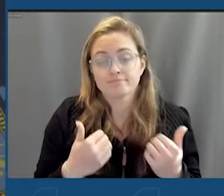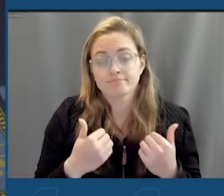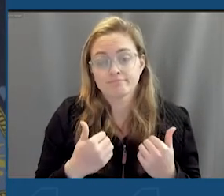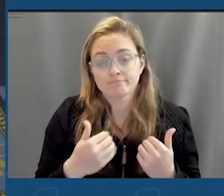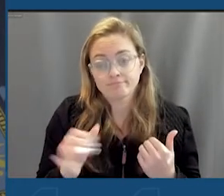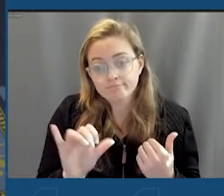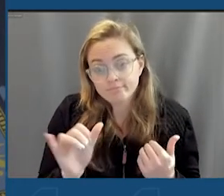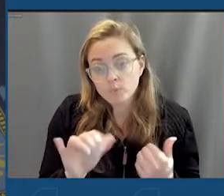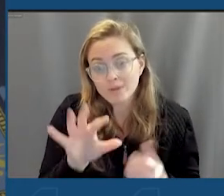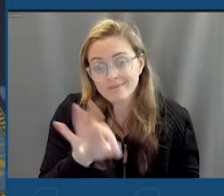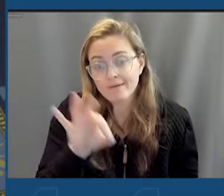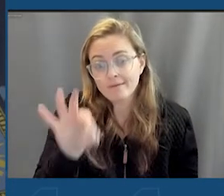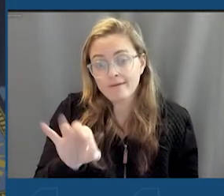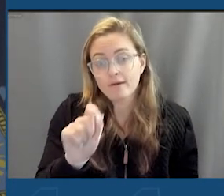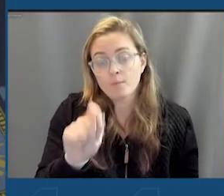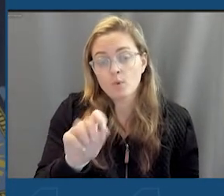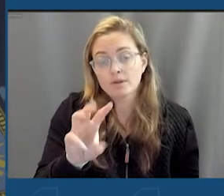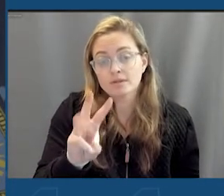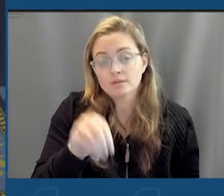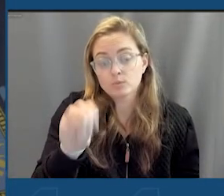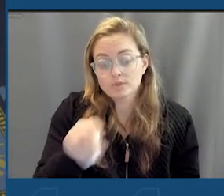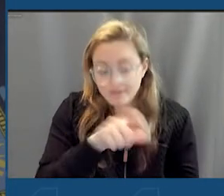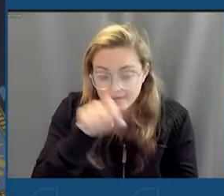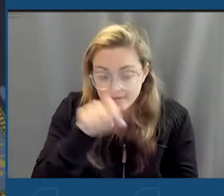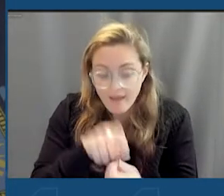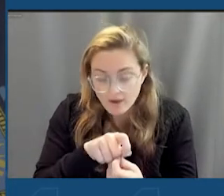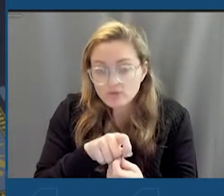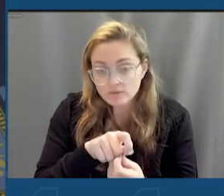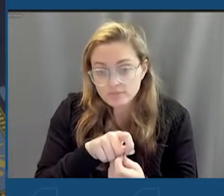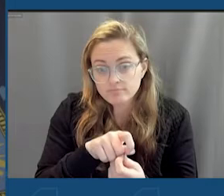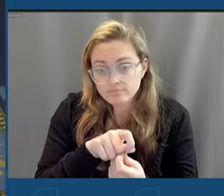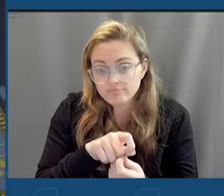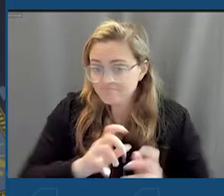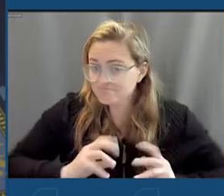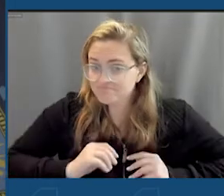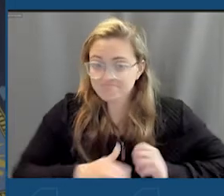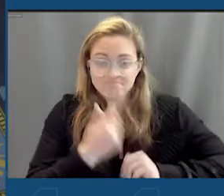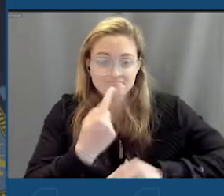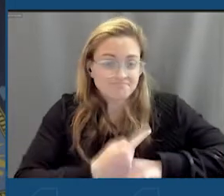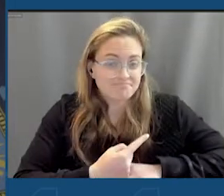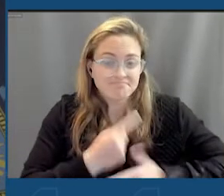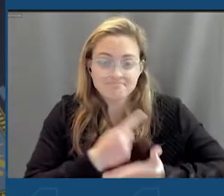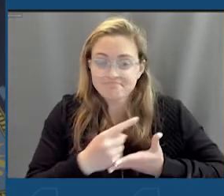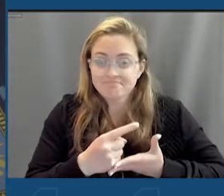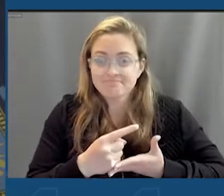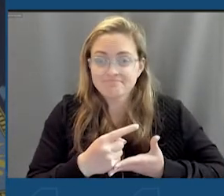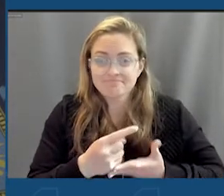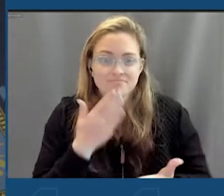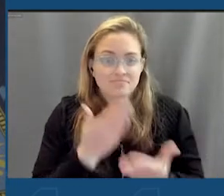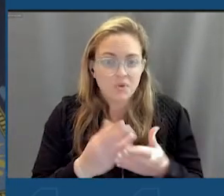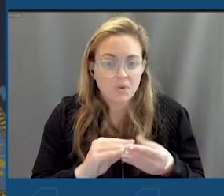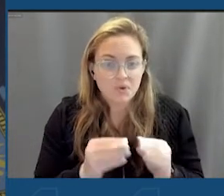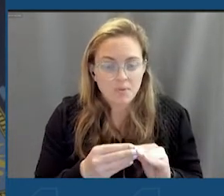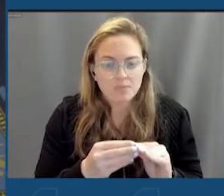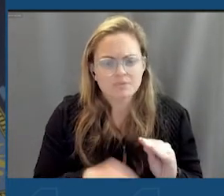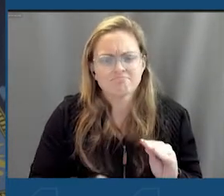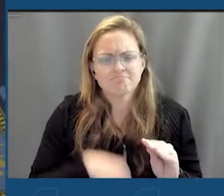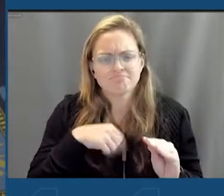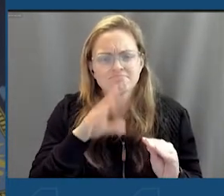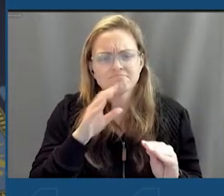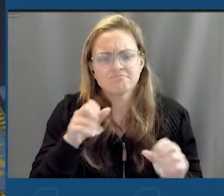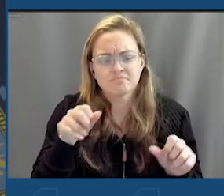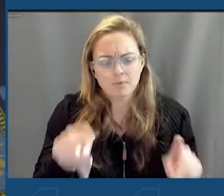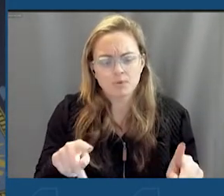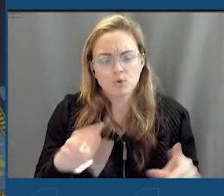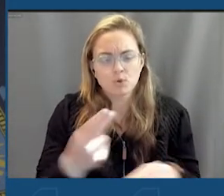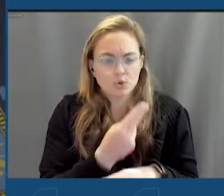a 99.6% accuracy ratings. I'll take that any day of the week. Those are good numbers. And we're proud to have the opportunity to use that